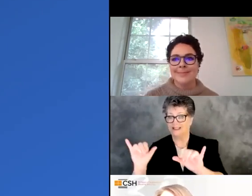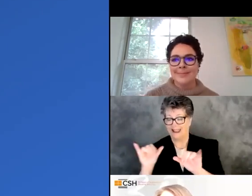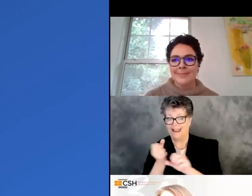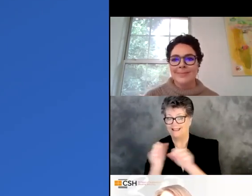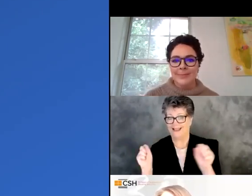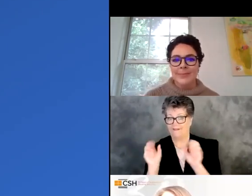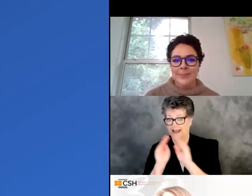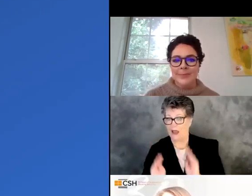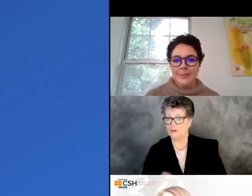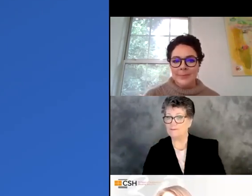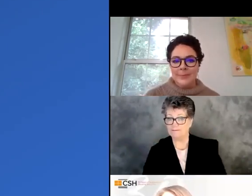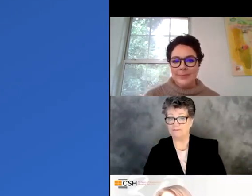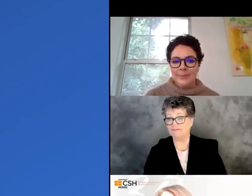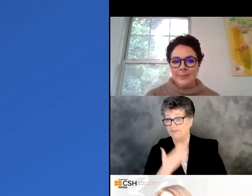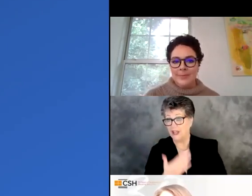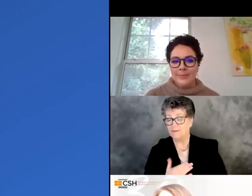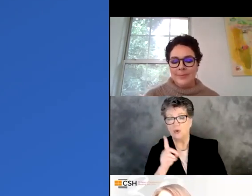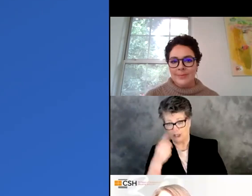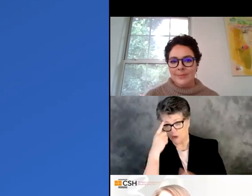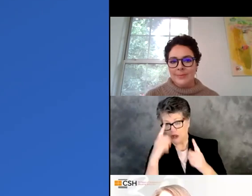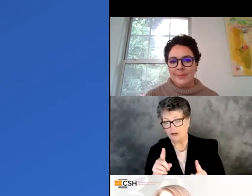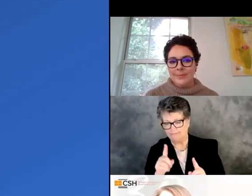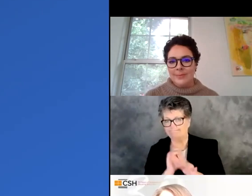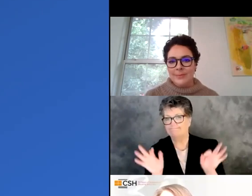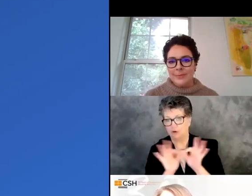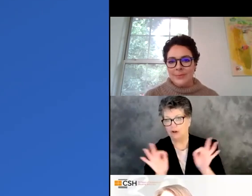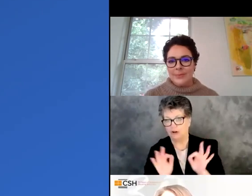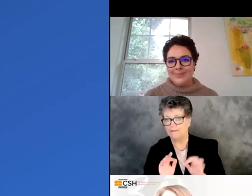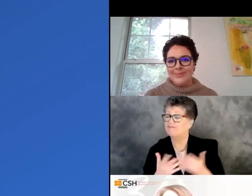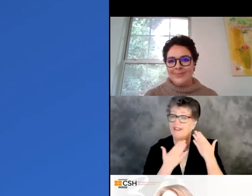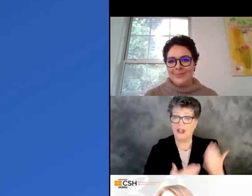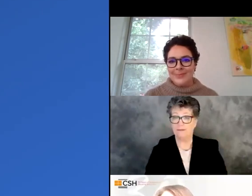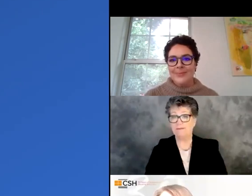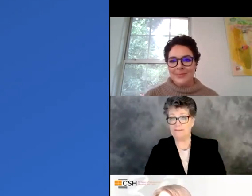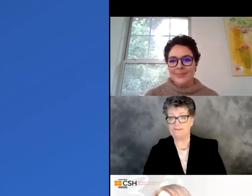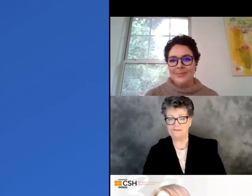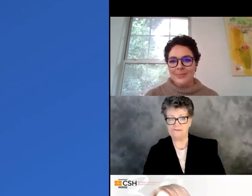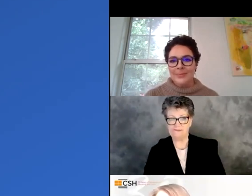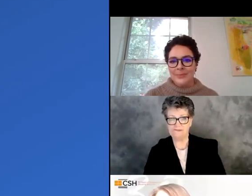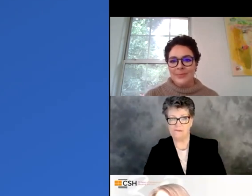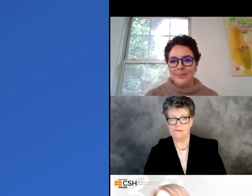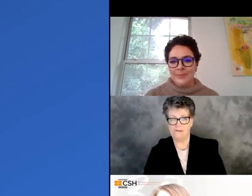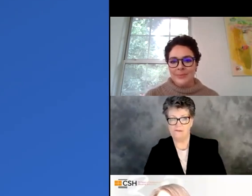housed. We do agree that that's a critical piece of this goal.